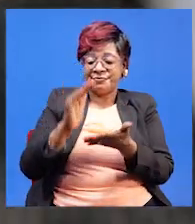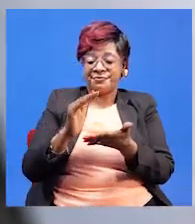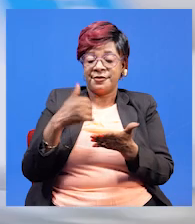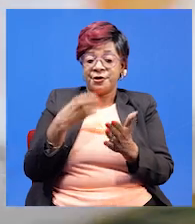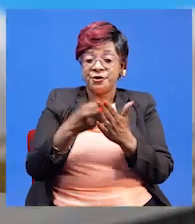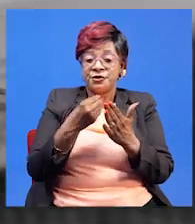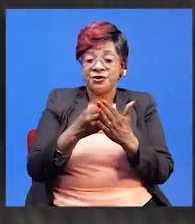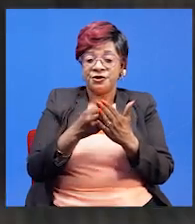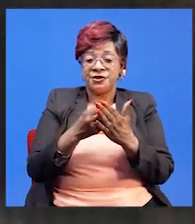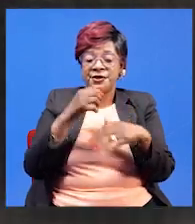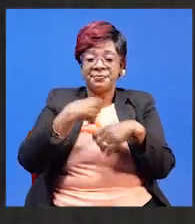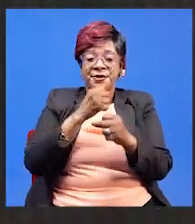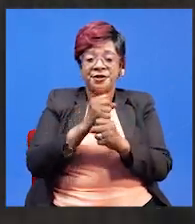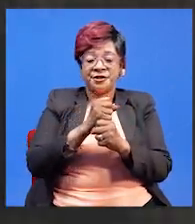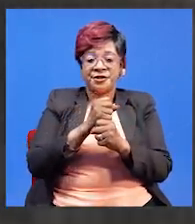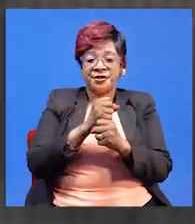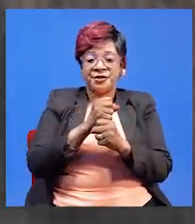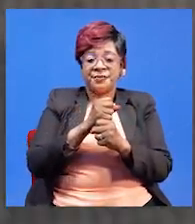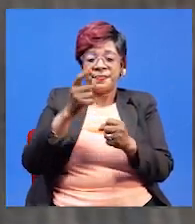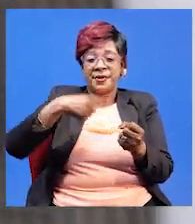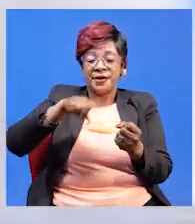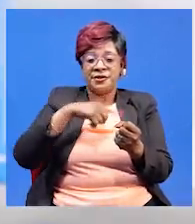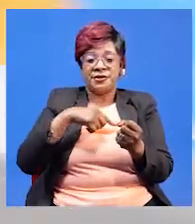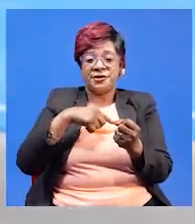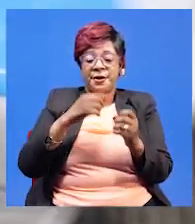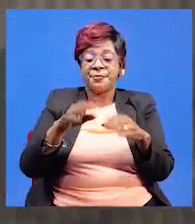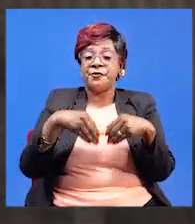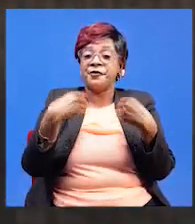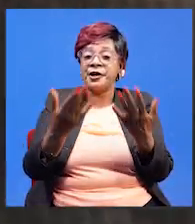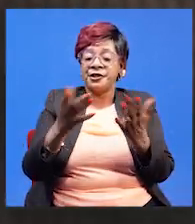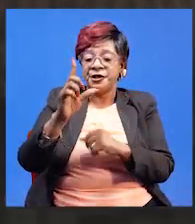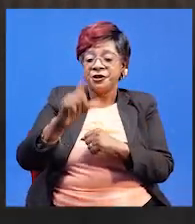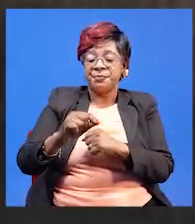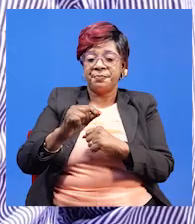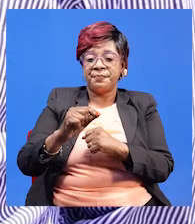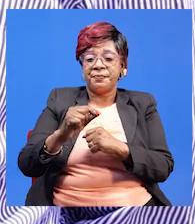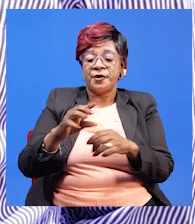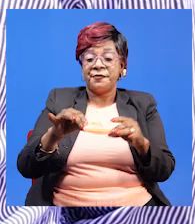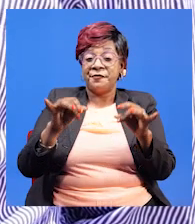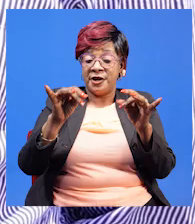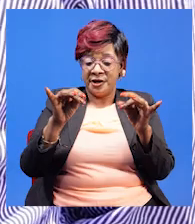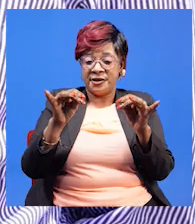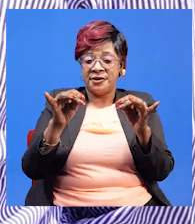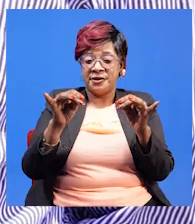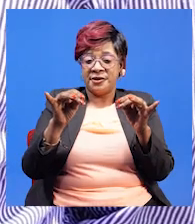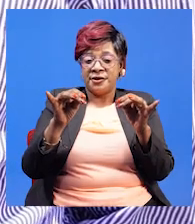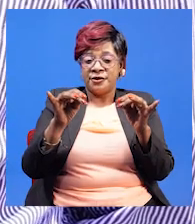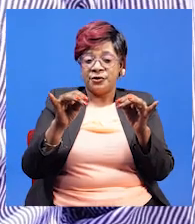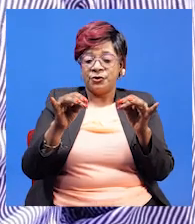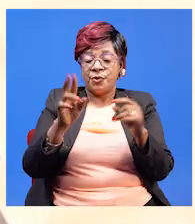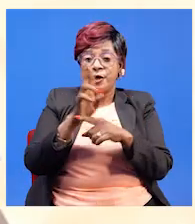reduces our costs and making us provide cheap unga to